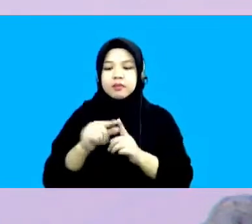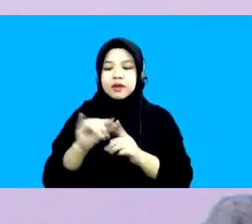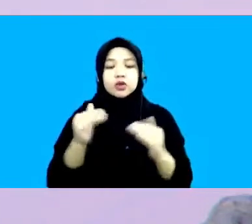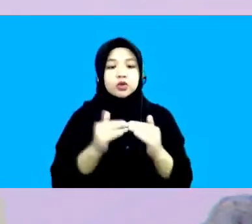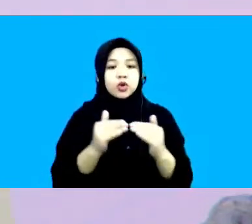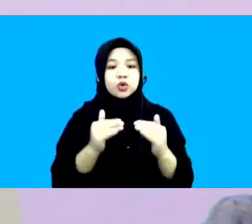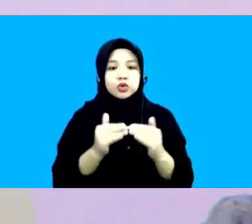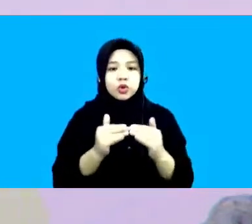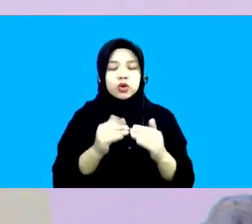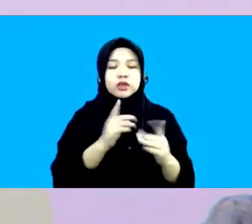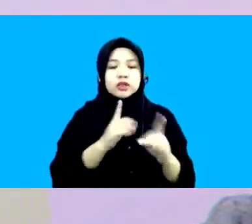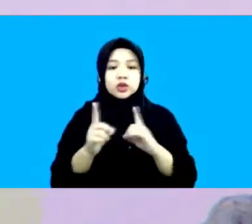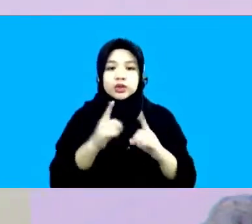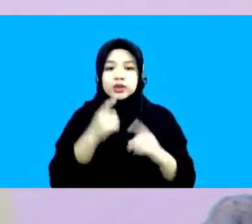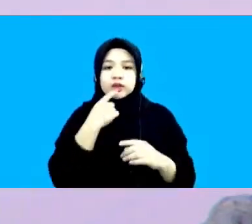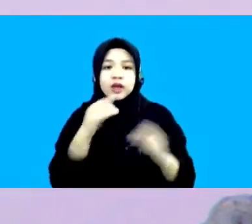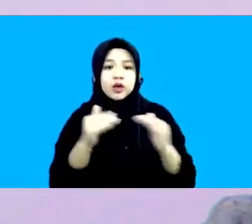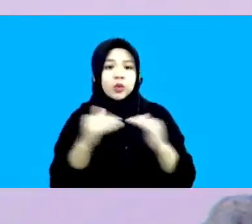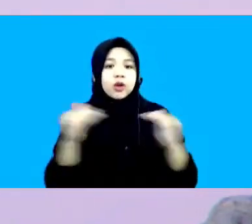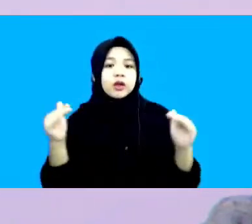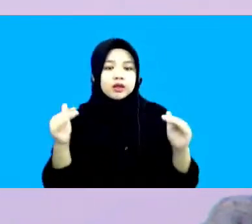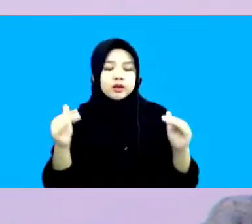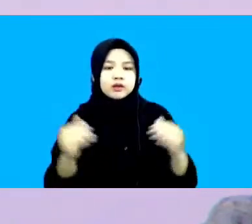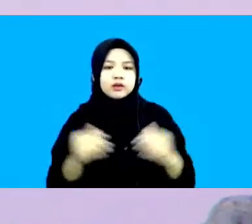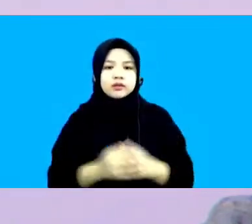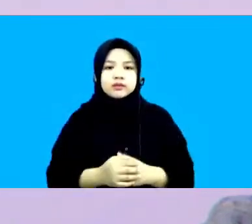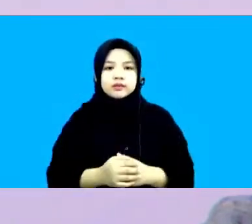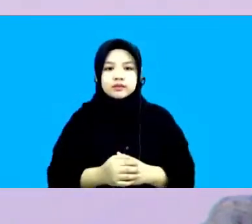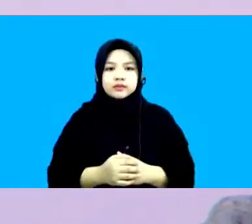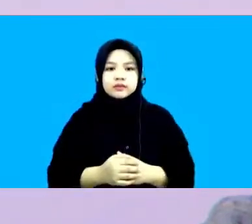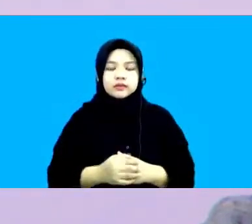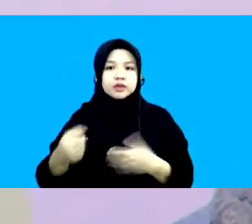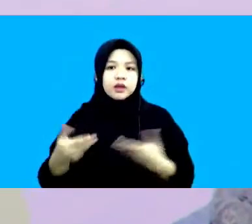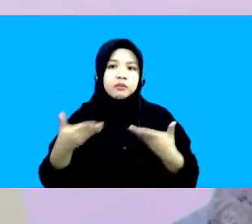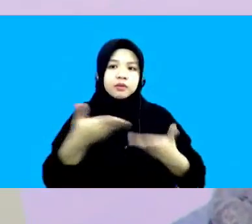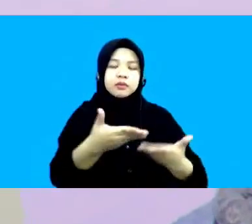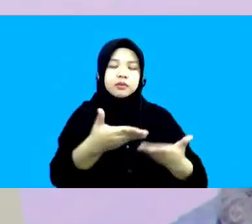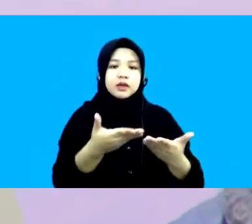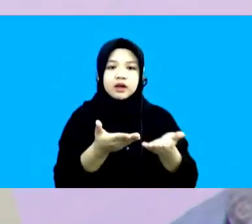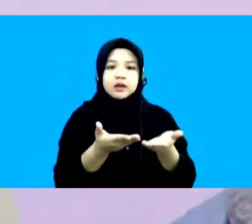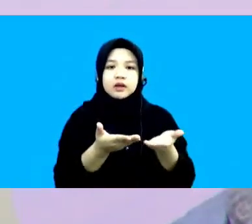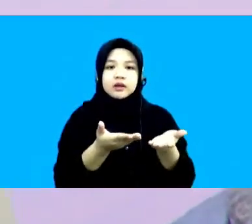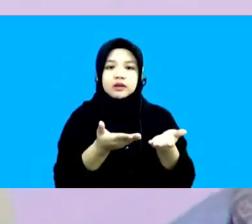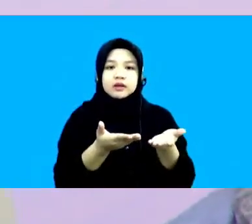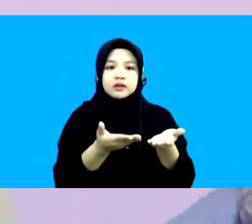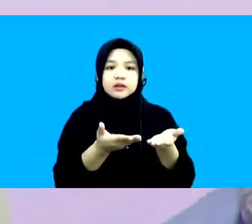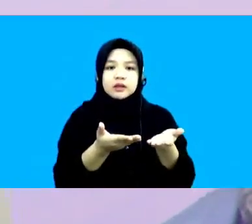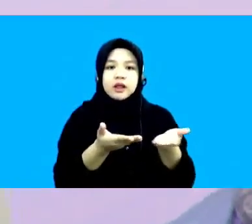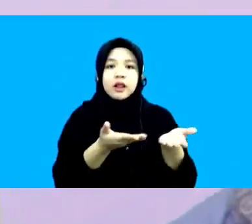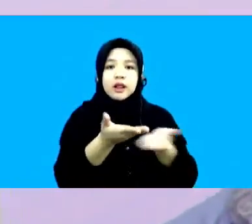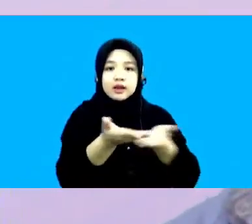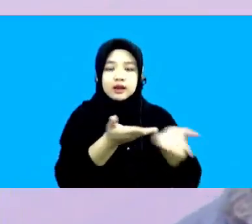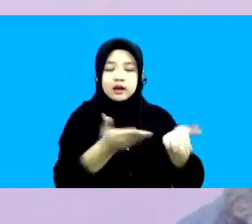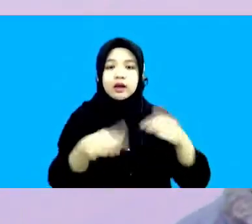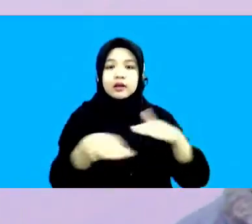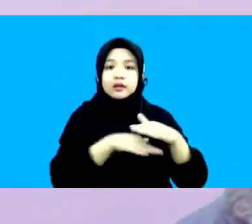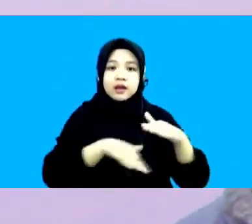the fact that poverty coming from declining income is increasing. Because at